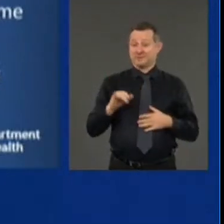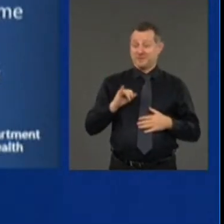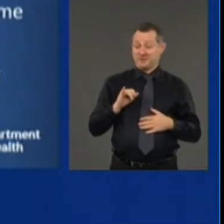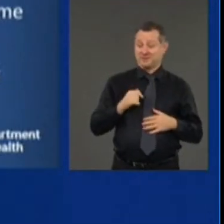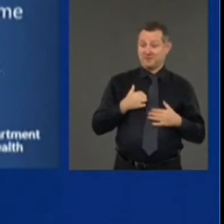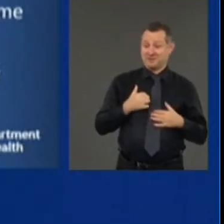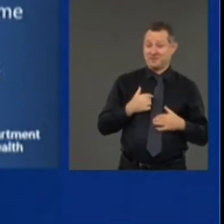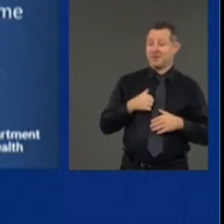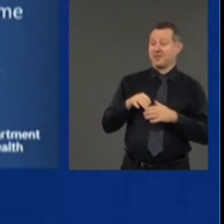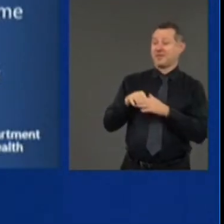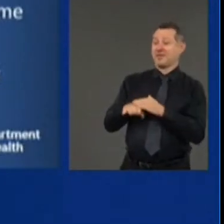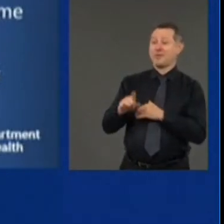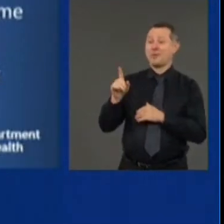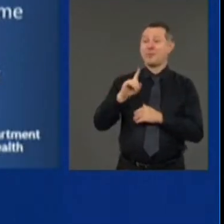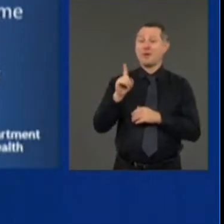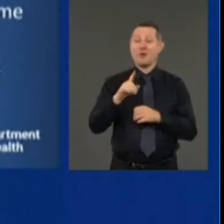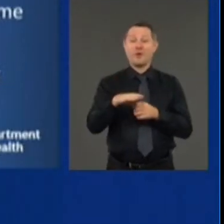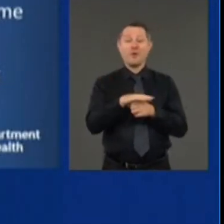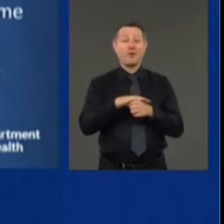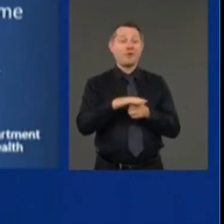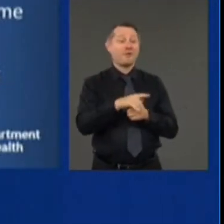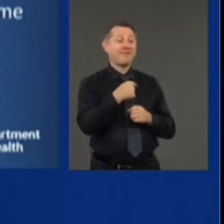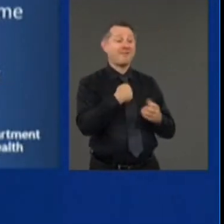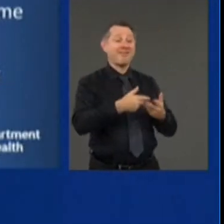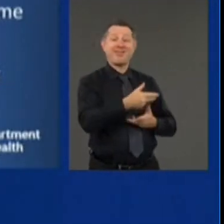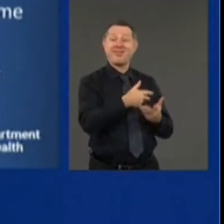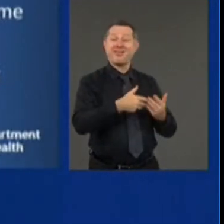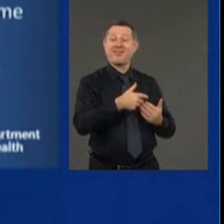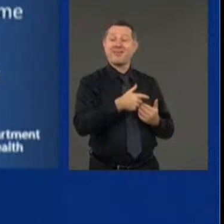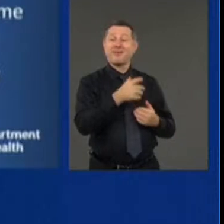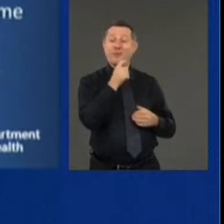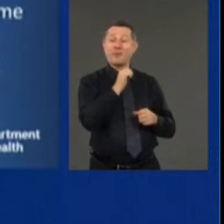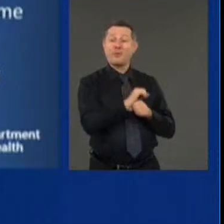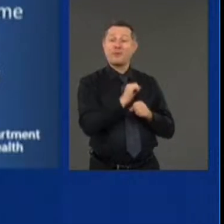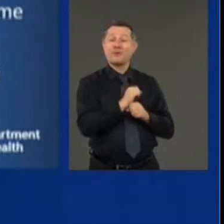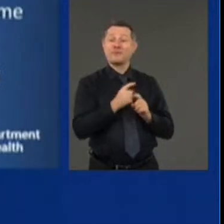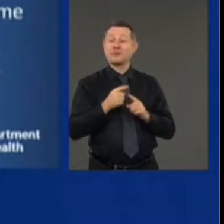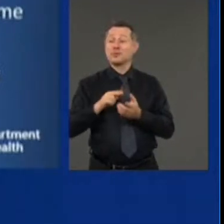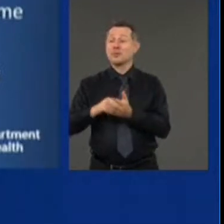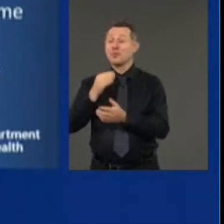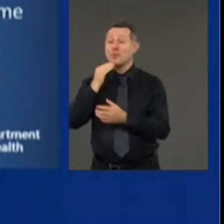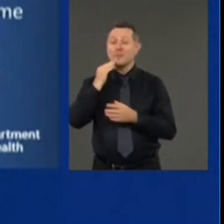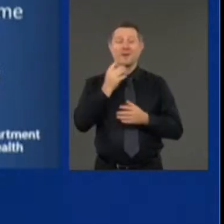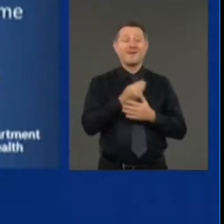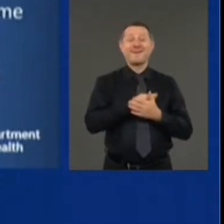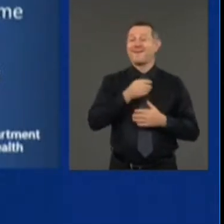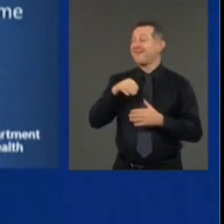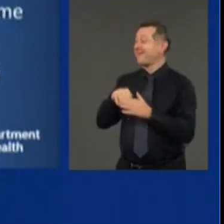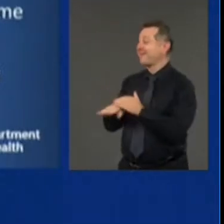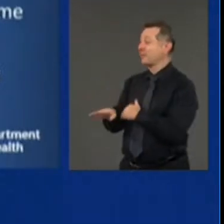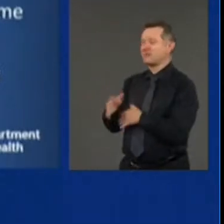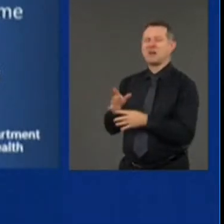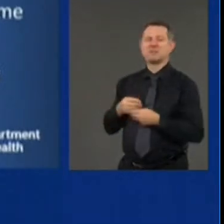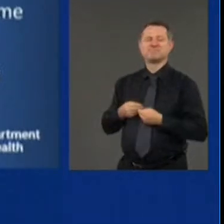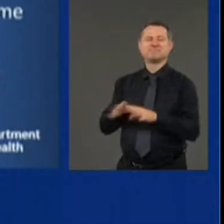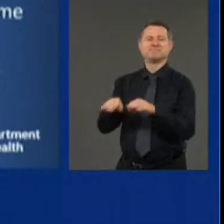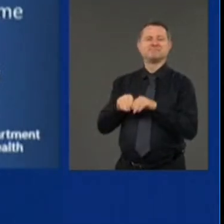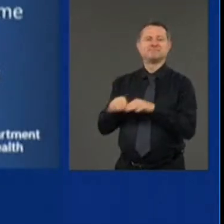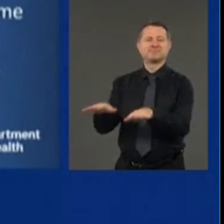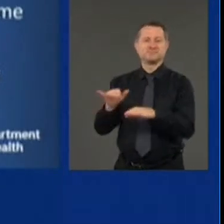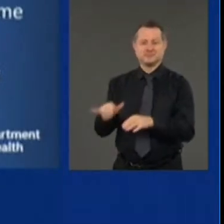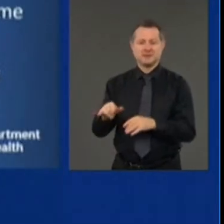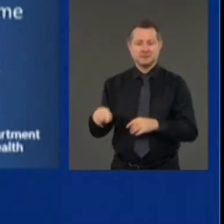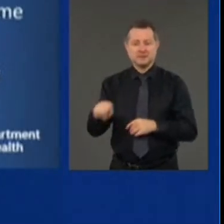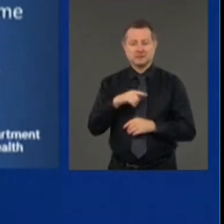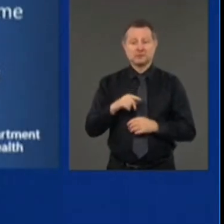and employee transmission has the strongest correlation to nursing home fatalities. Admission policies were not a significant